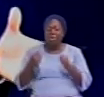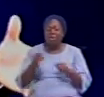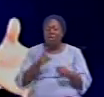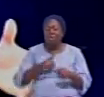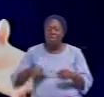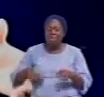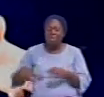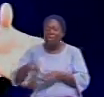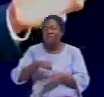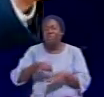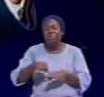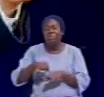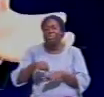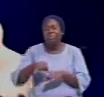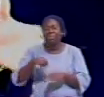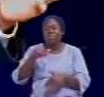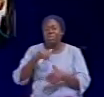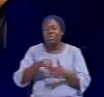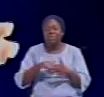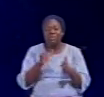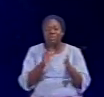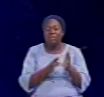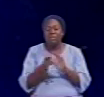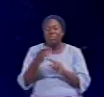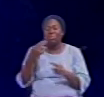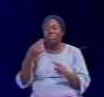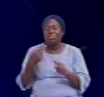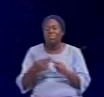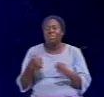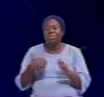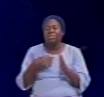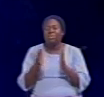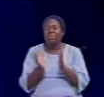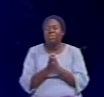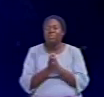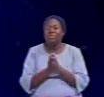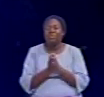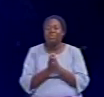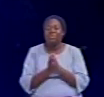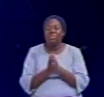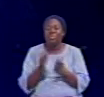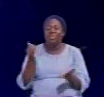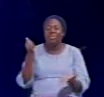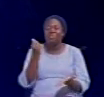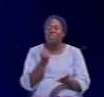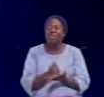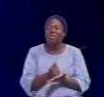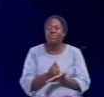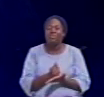anointing. In Jesus' name we have prayed.